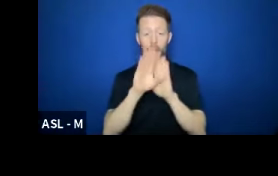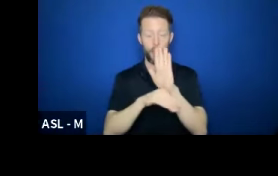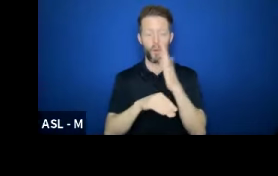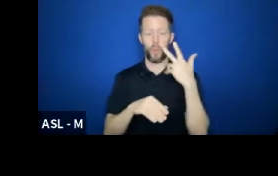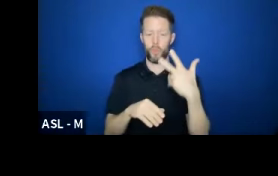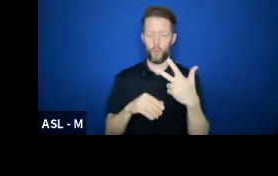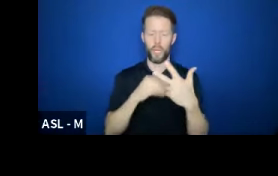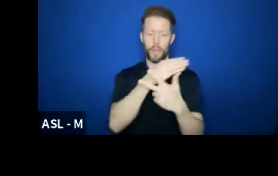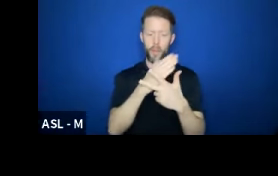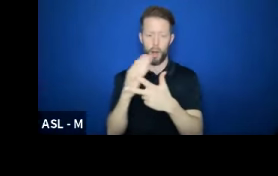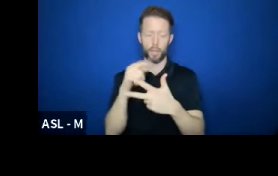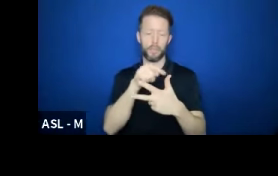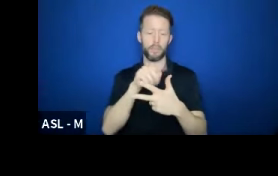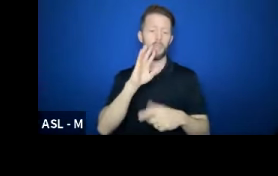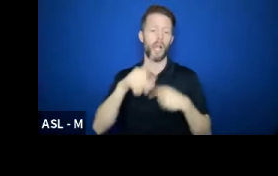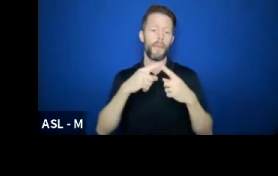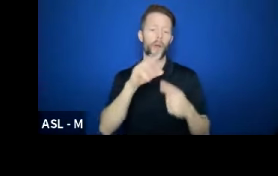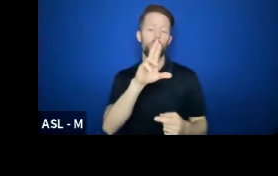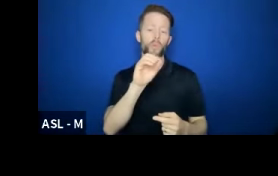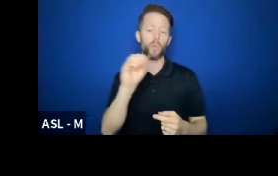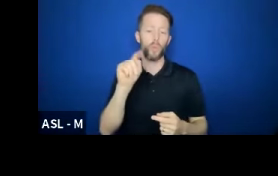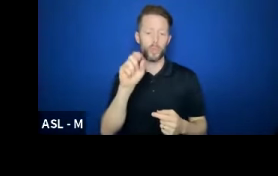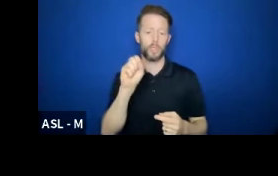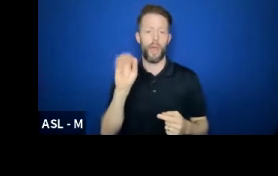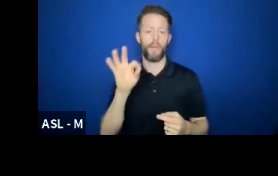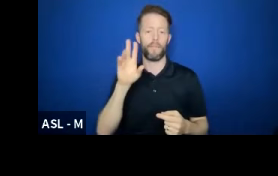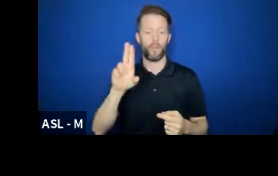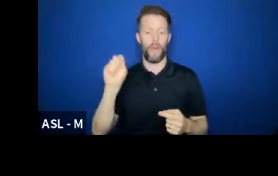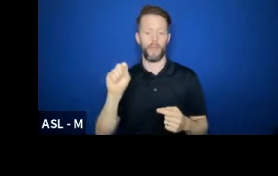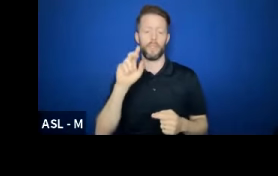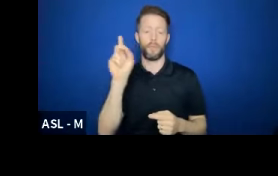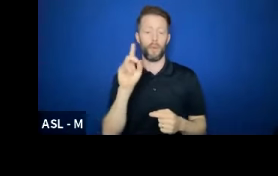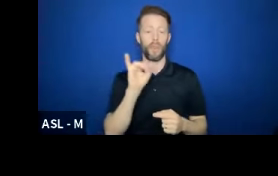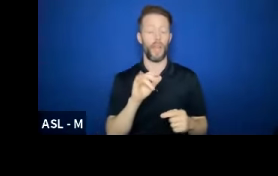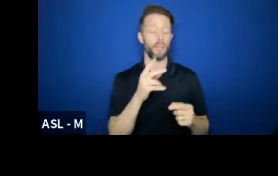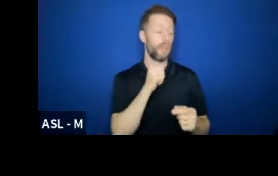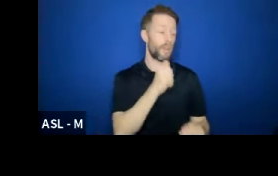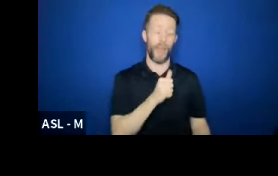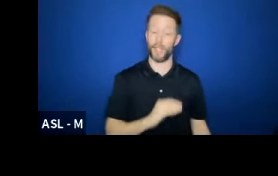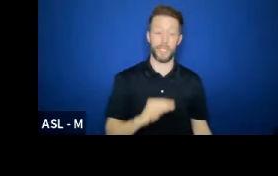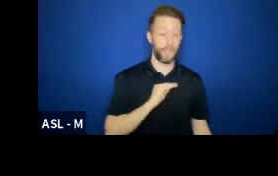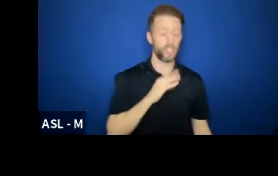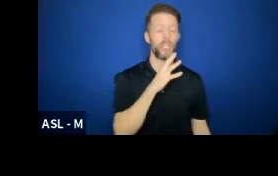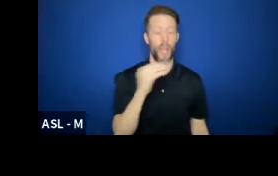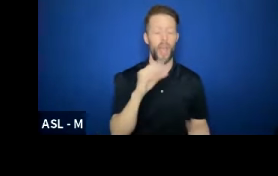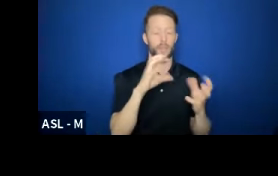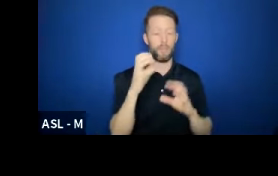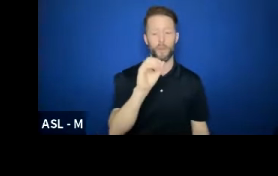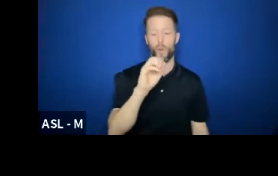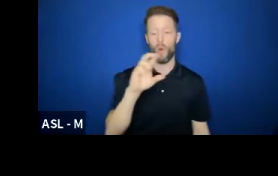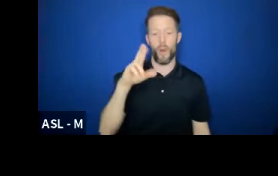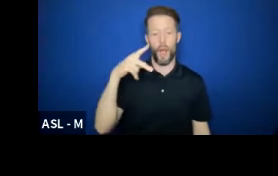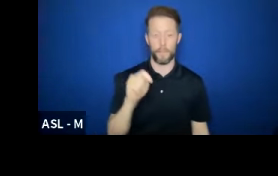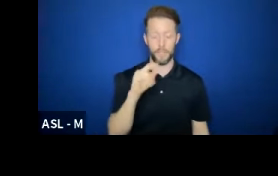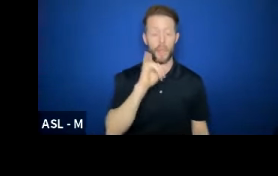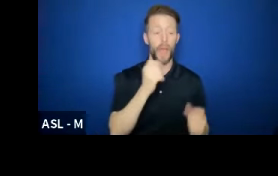kind of talk about the roots of US democracy and the ways in which it is both insufficient and corrupt. And that understanding will help